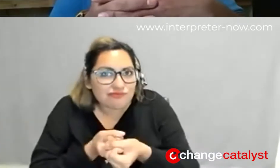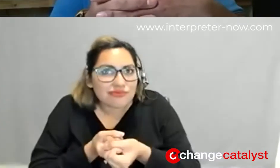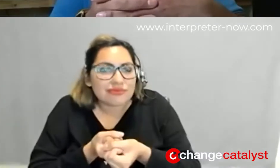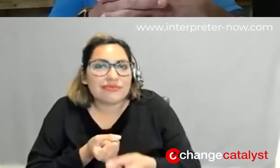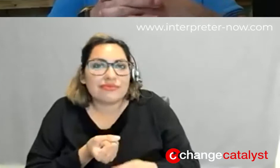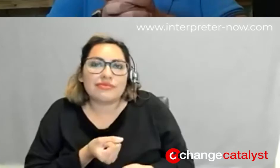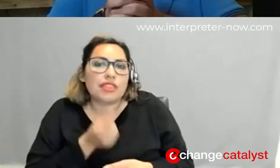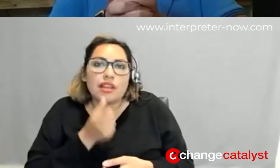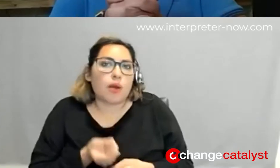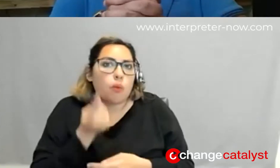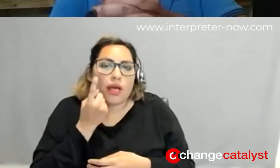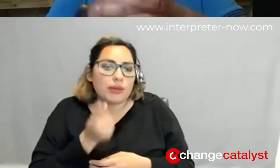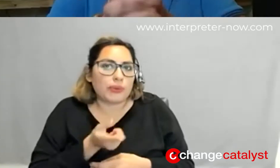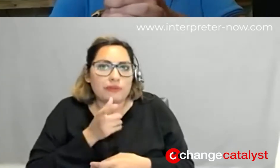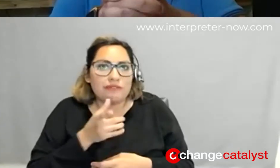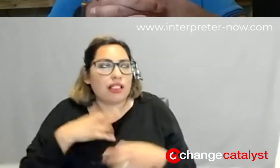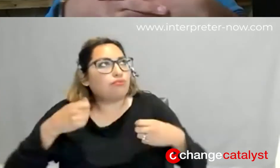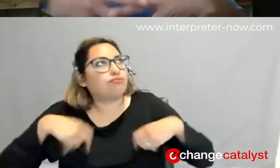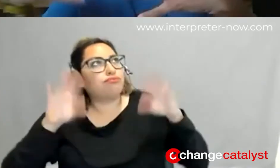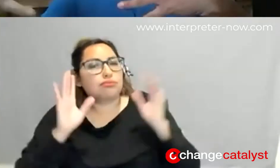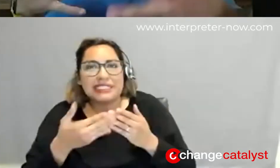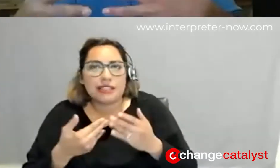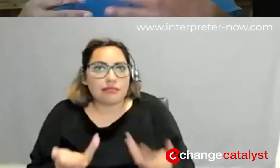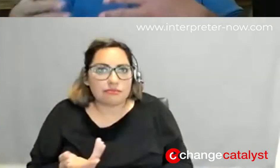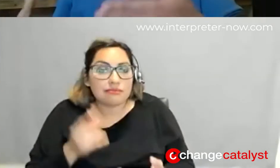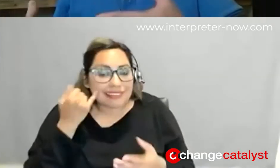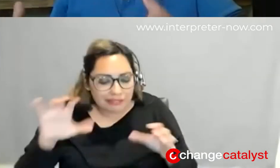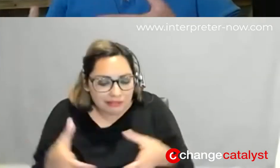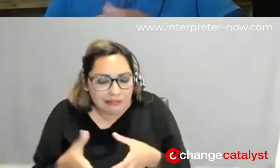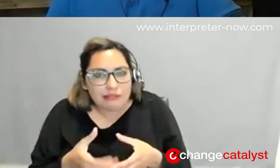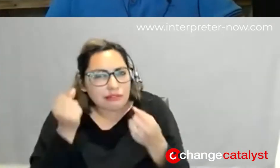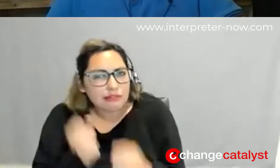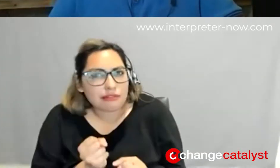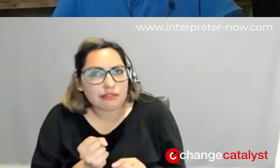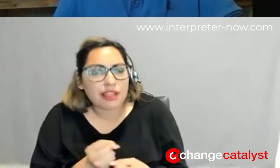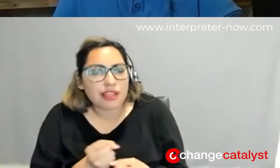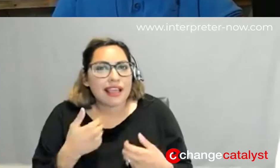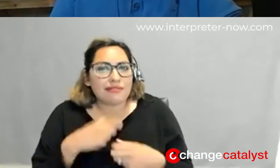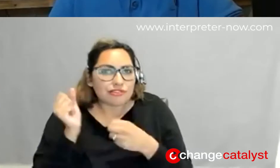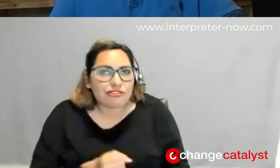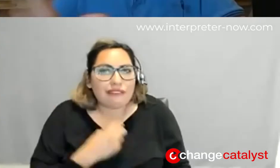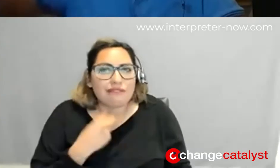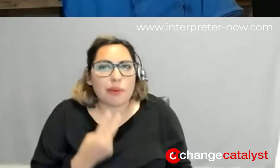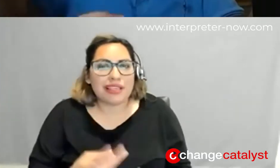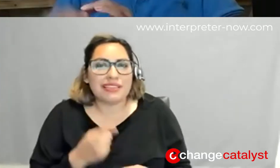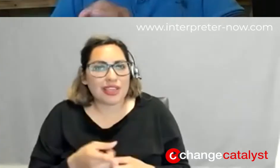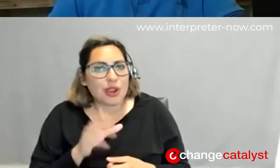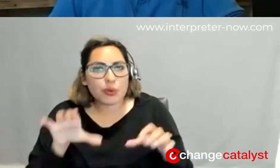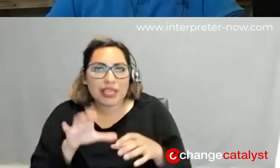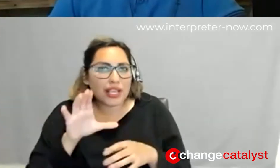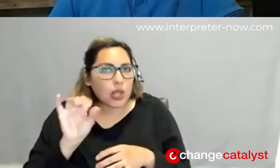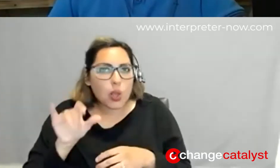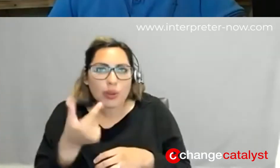so easily. And they have a stronger voice. And when they're coding on their own or whatever, and they're like, man, I don't want to go to